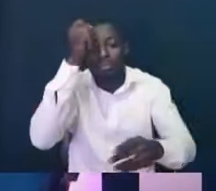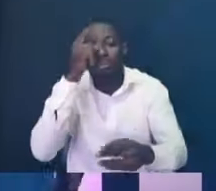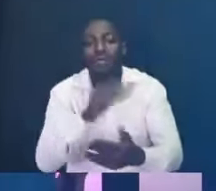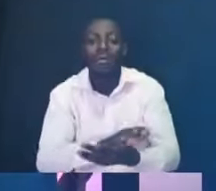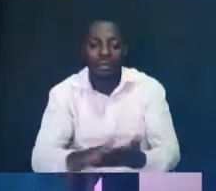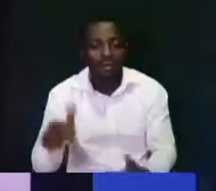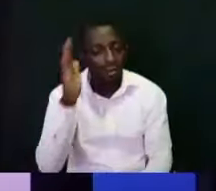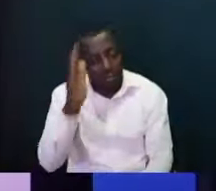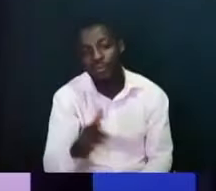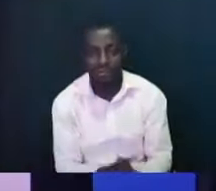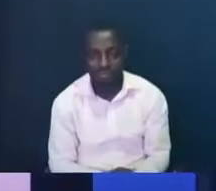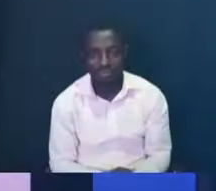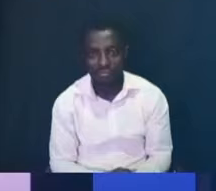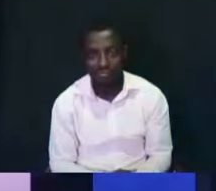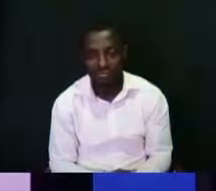desire to teach.